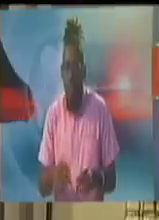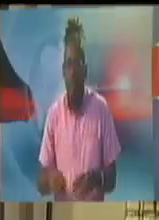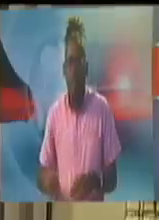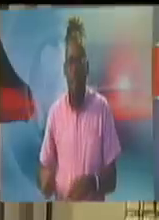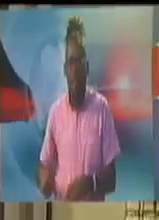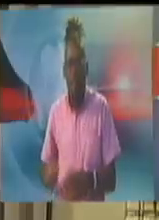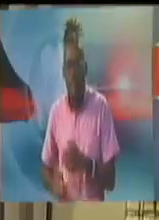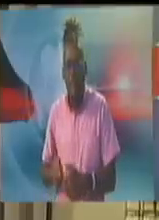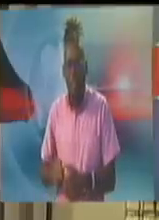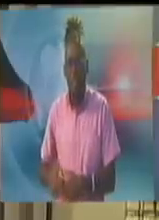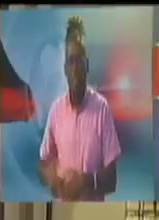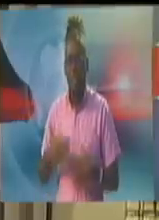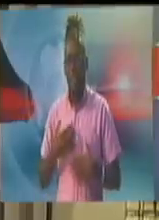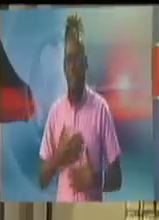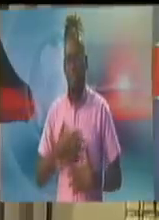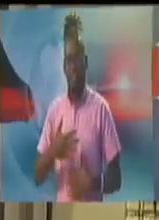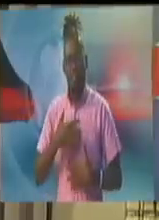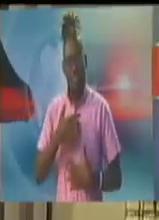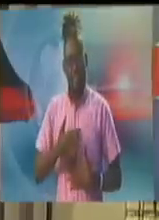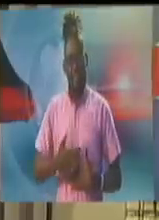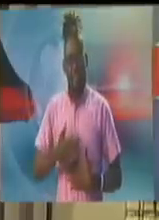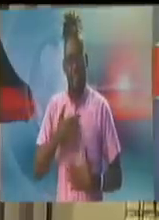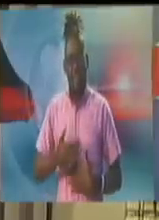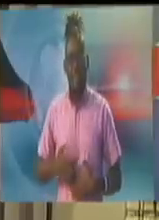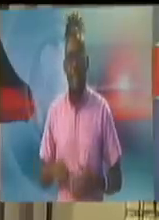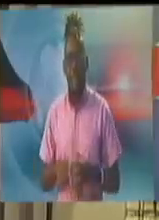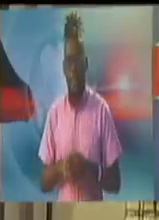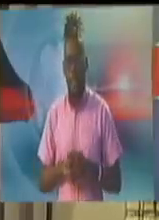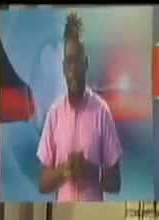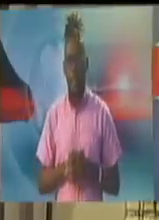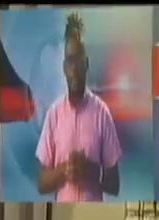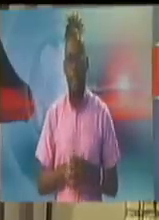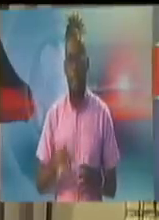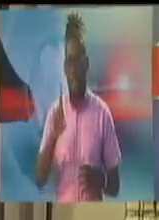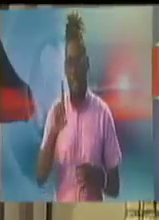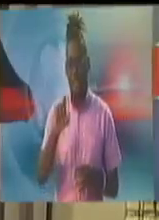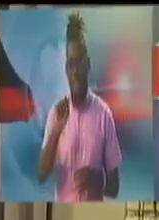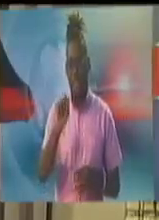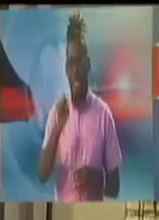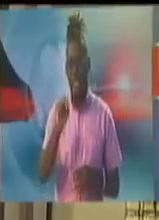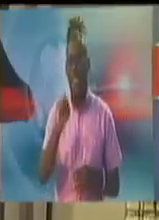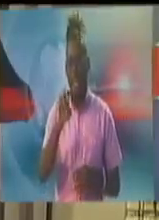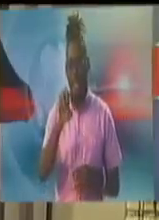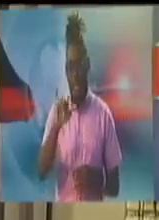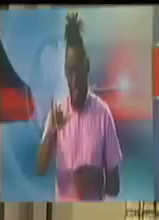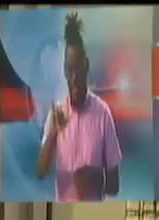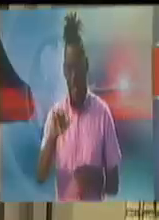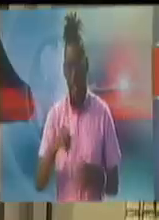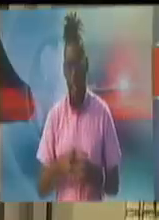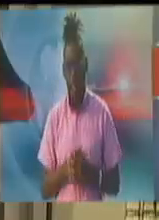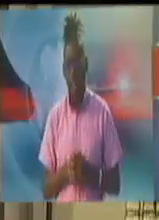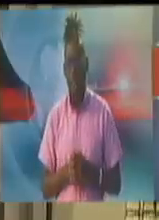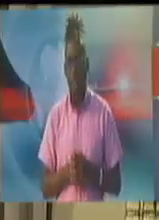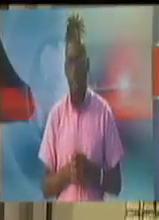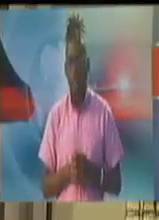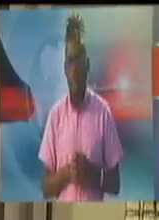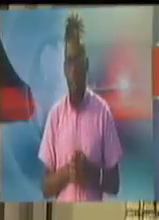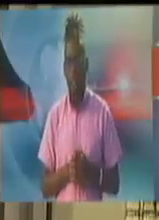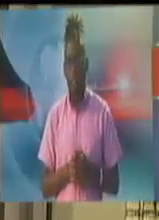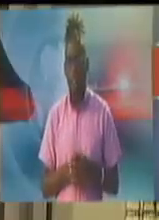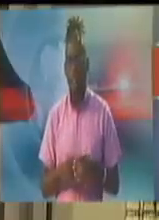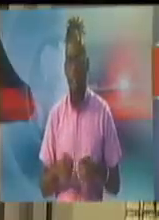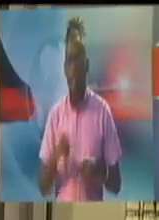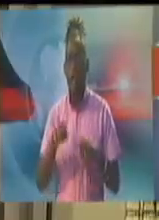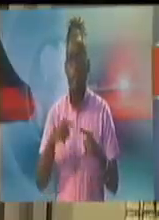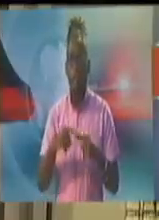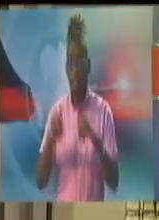my knowledge, not at this time. On the issue of testing, there's a very good article in the BBC that